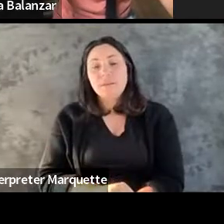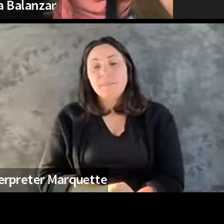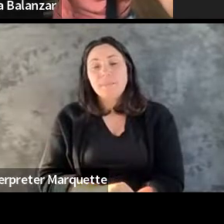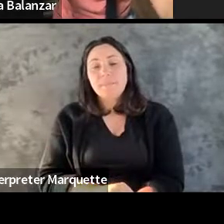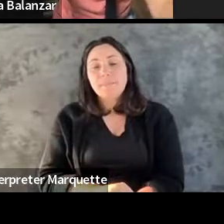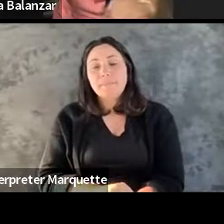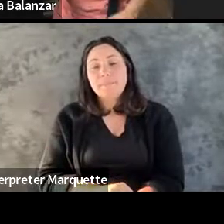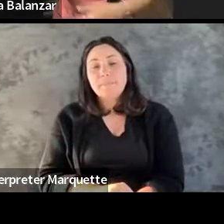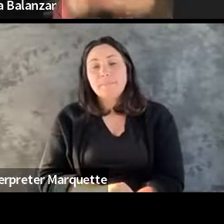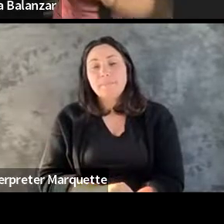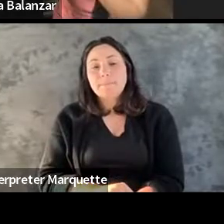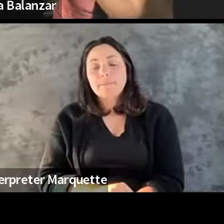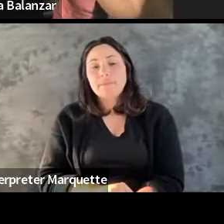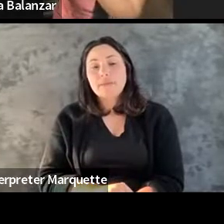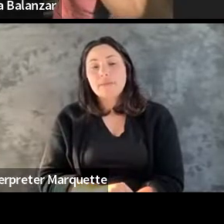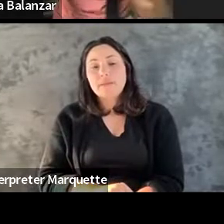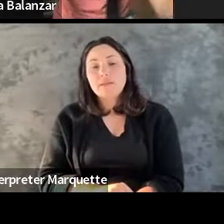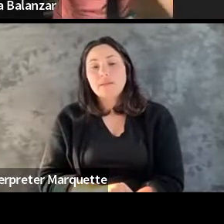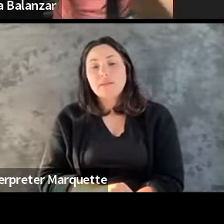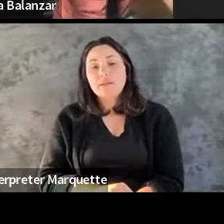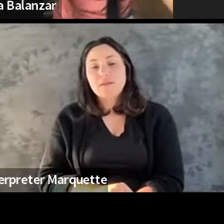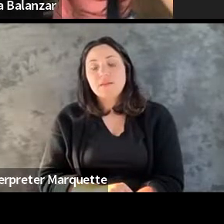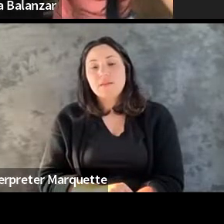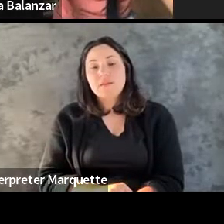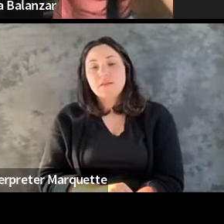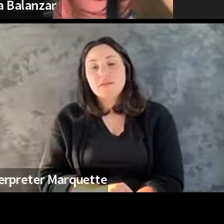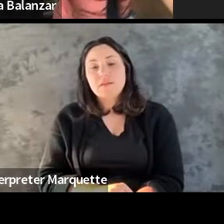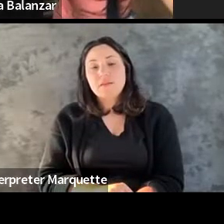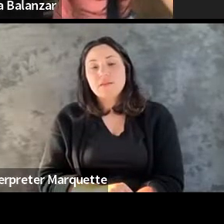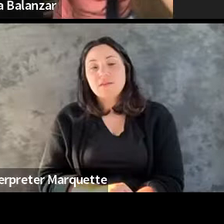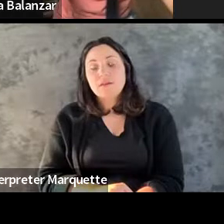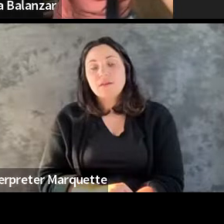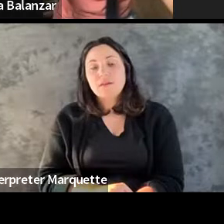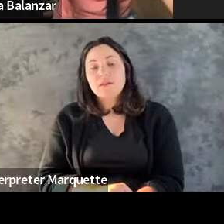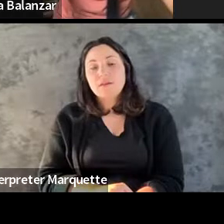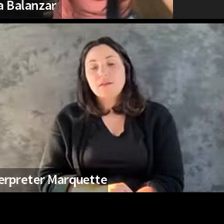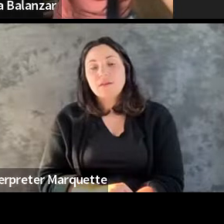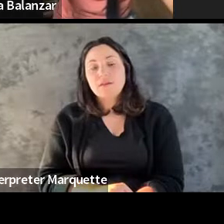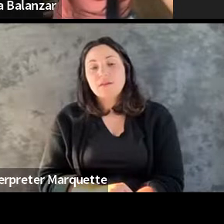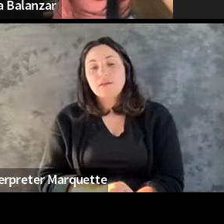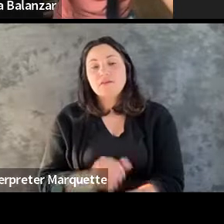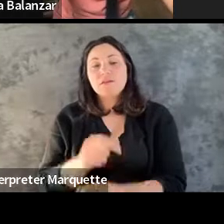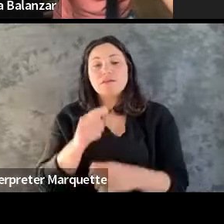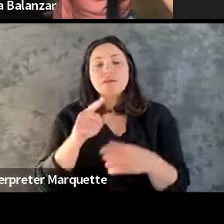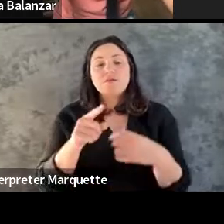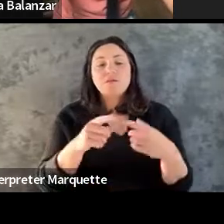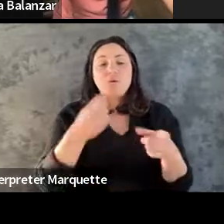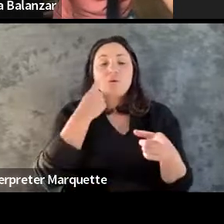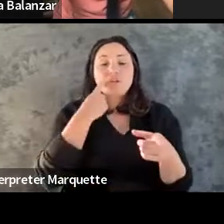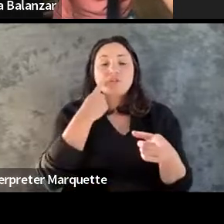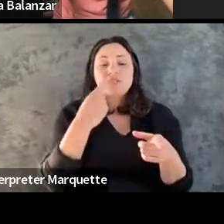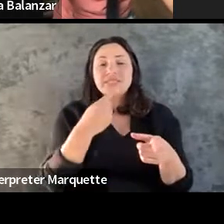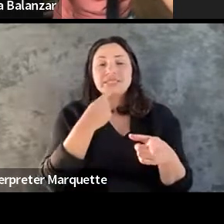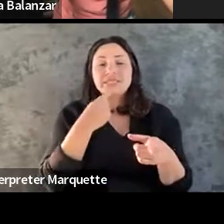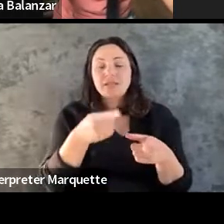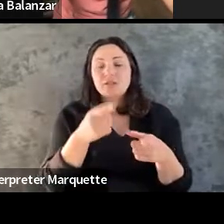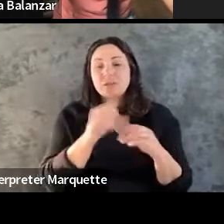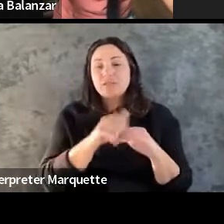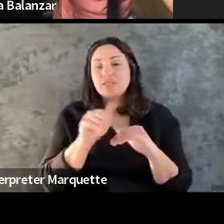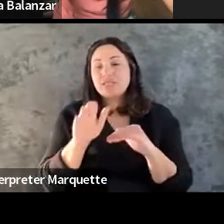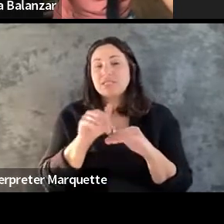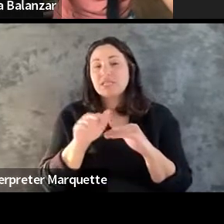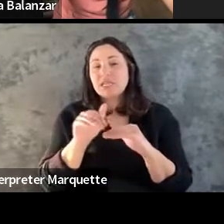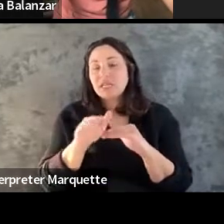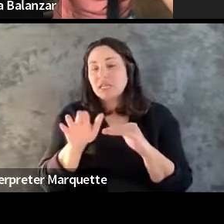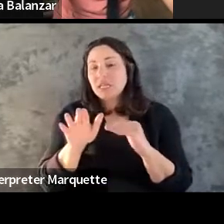she was very worried about sending her children to the elementary school today in light of